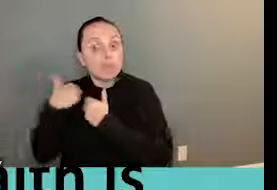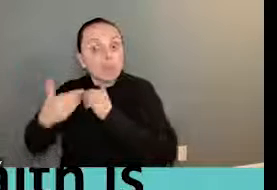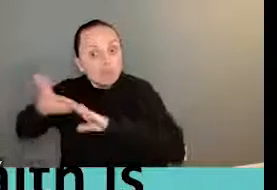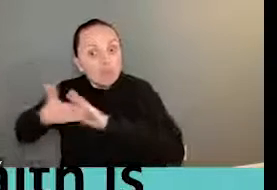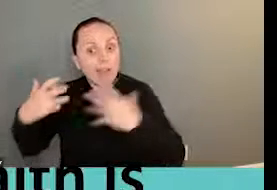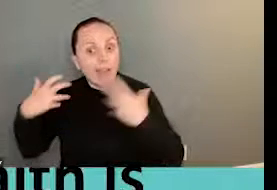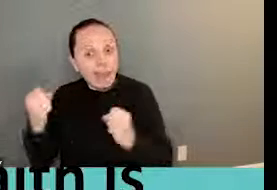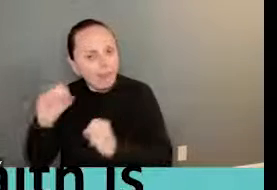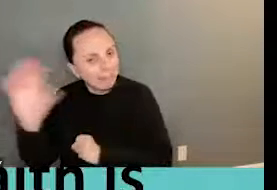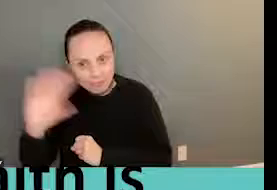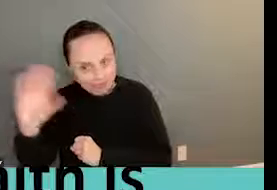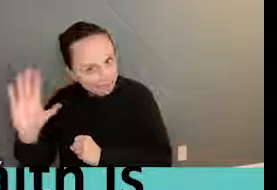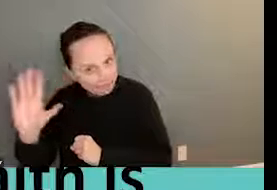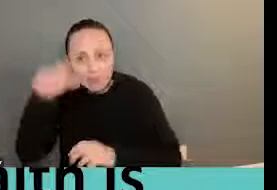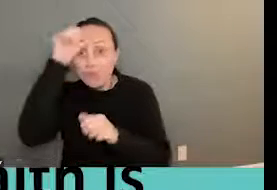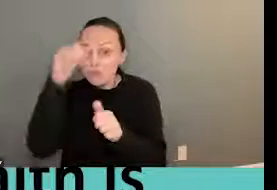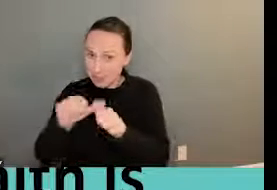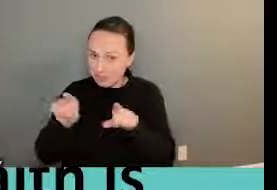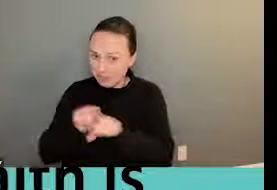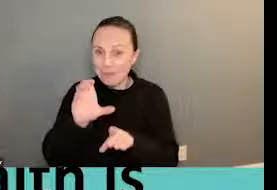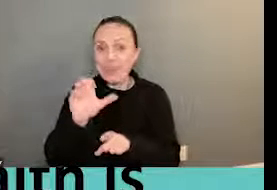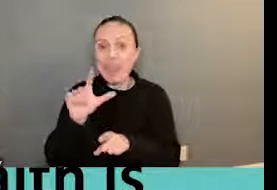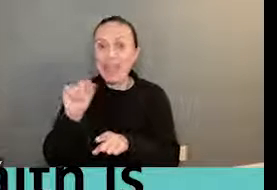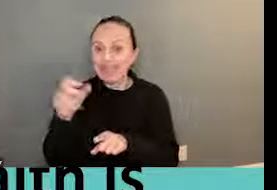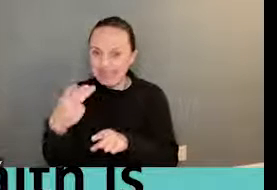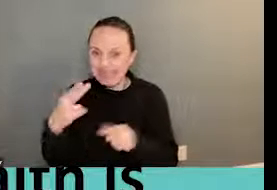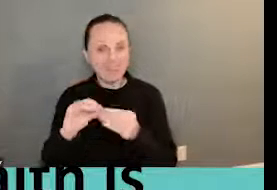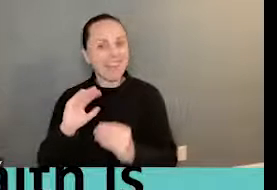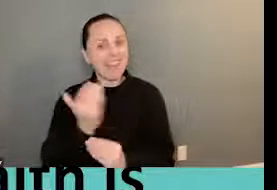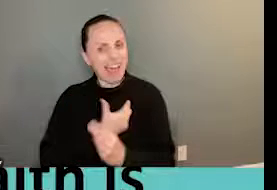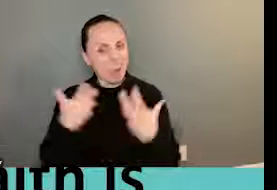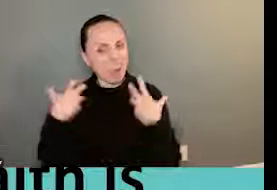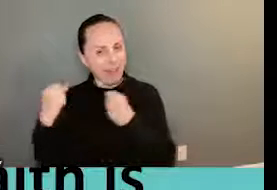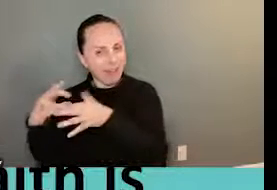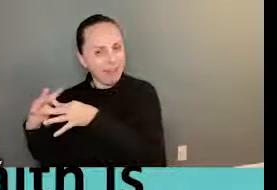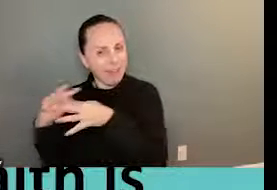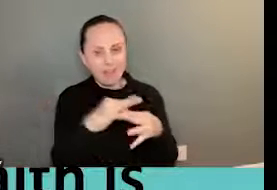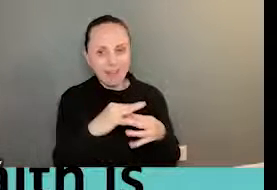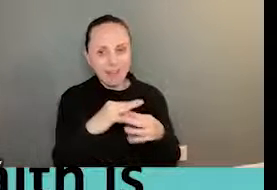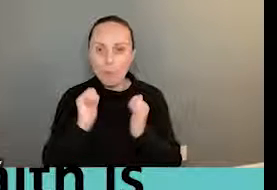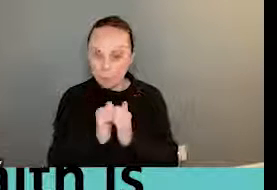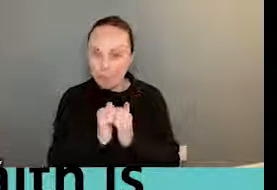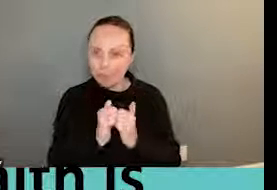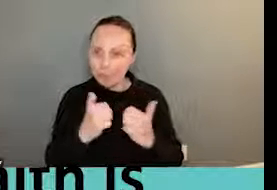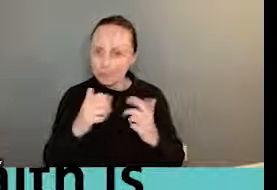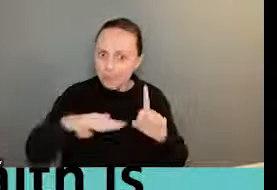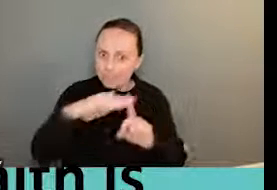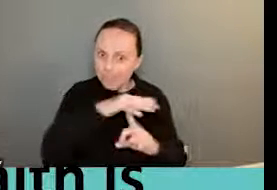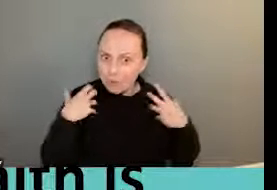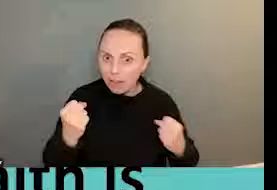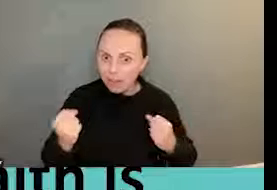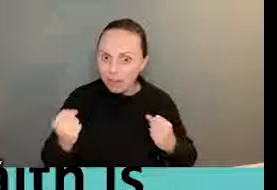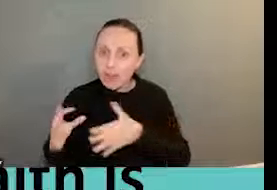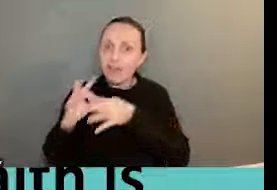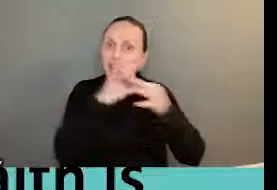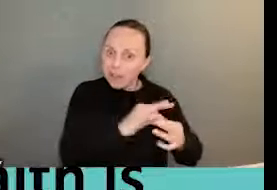that, as a reminder, as Kaylee had mentioned, our health is intimately tied to the health of the environment and to the